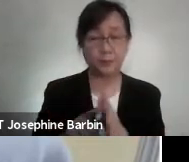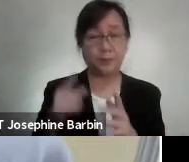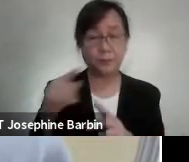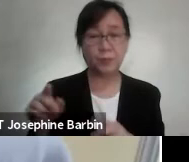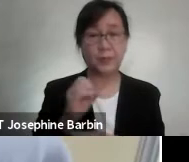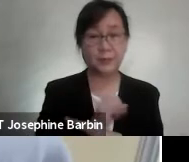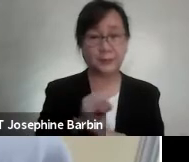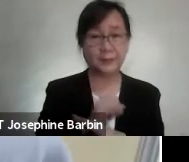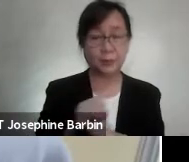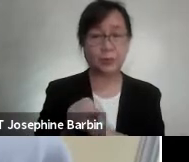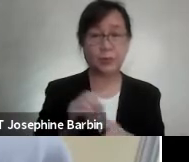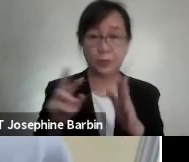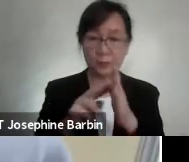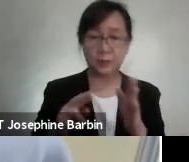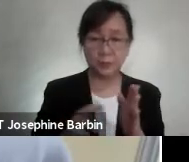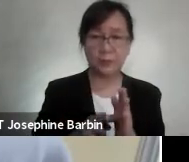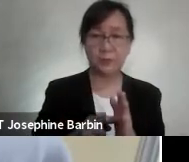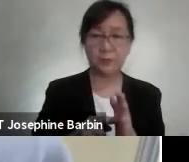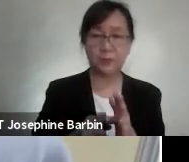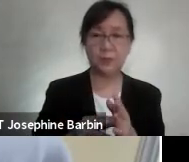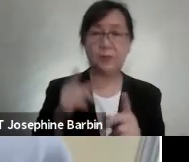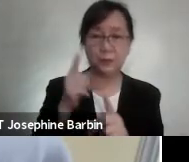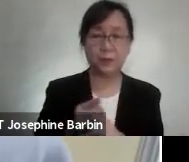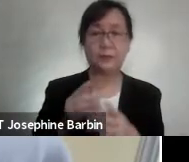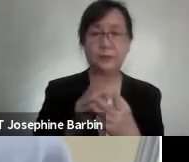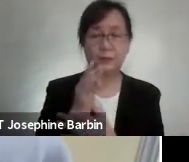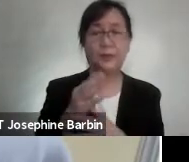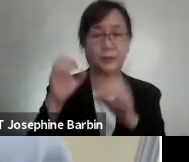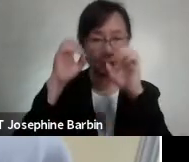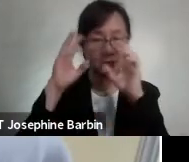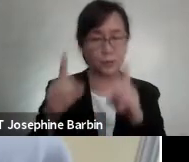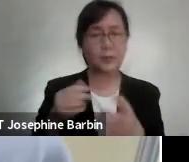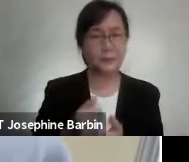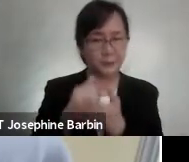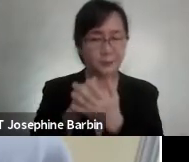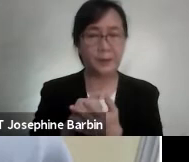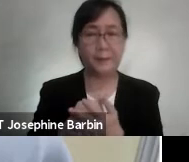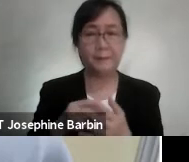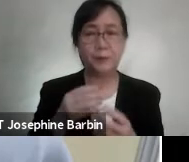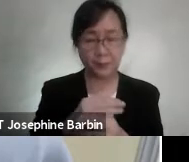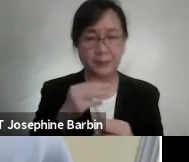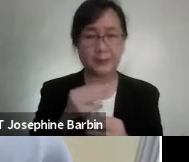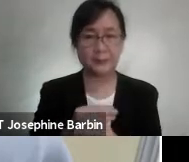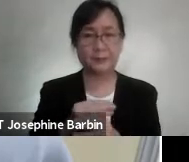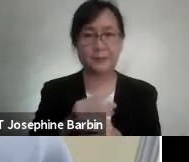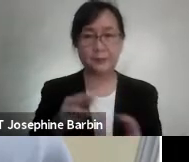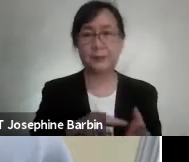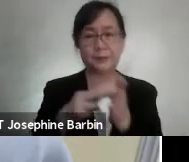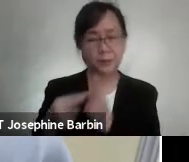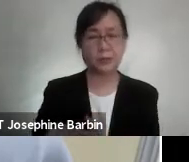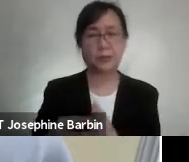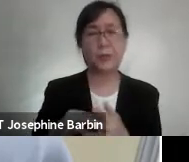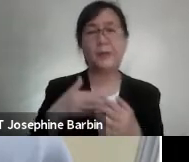industry regulation, right through to education, to help them meet the demands of managing these